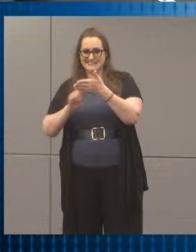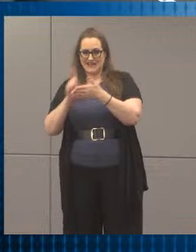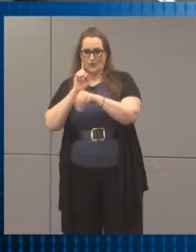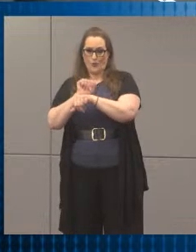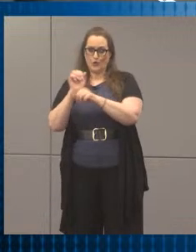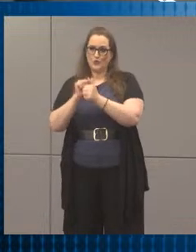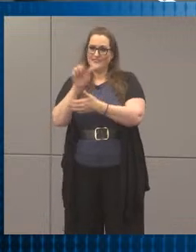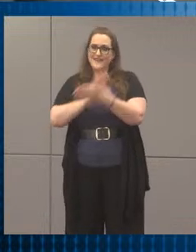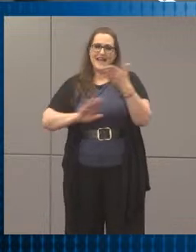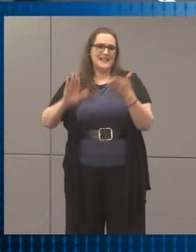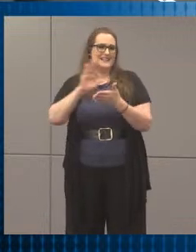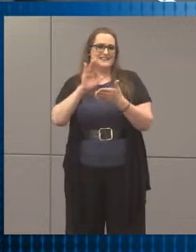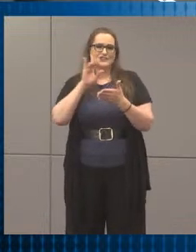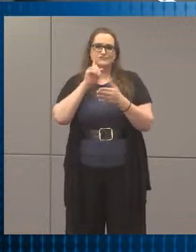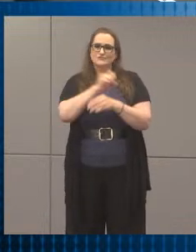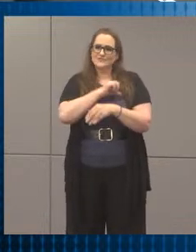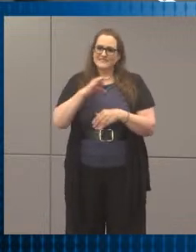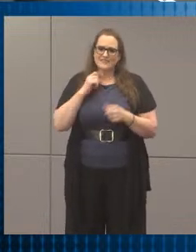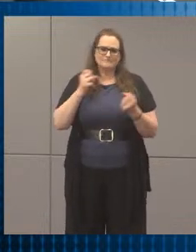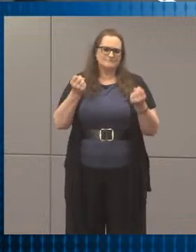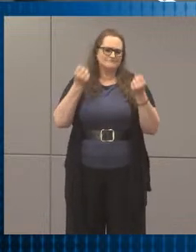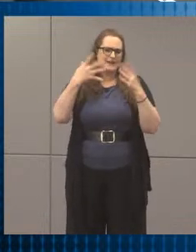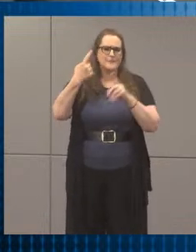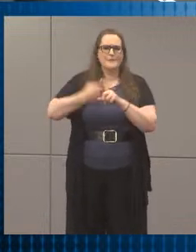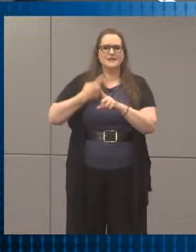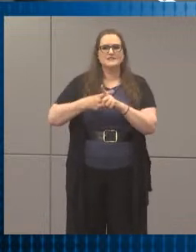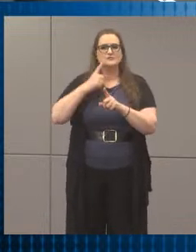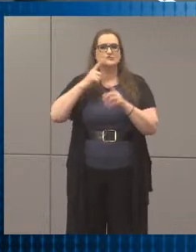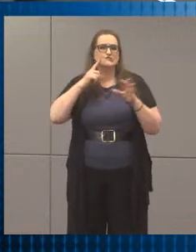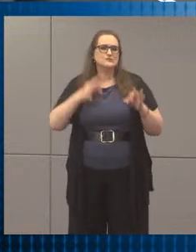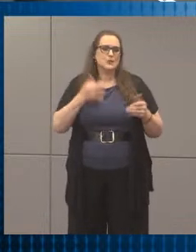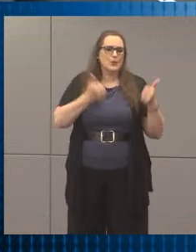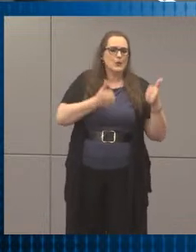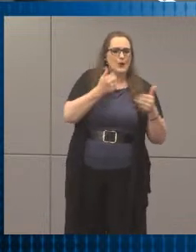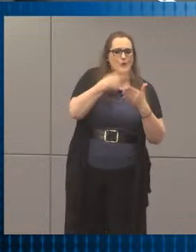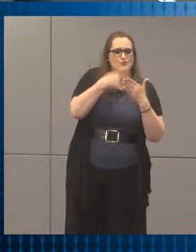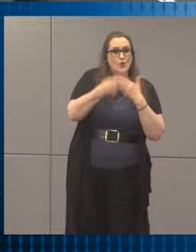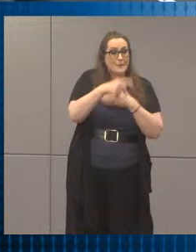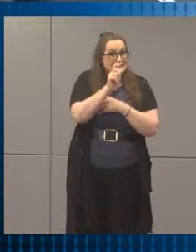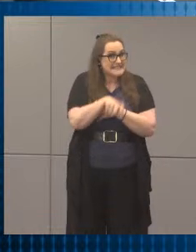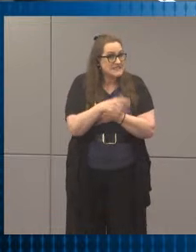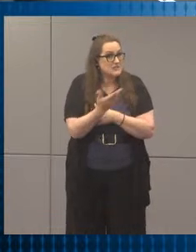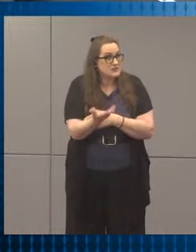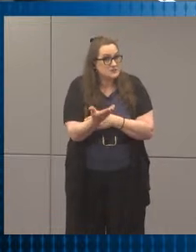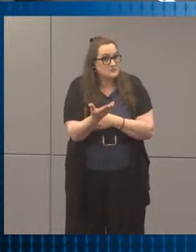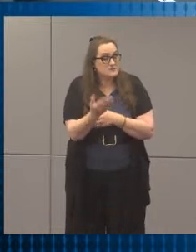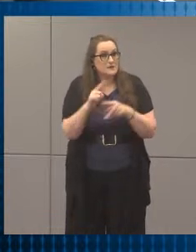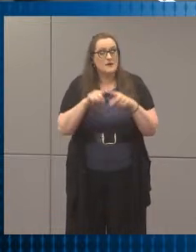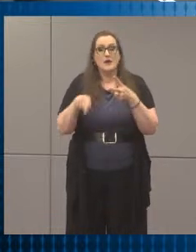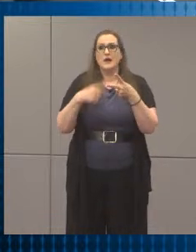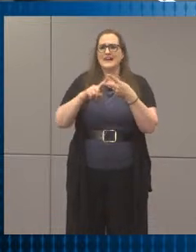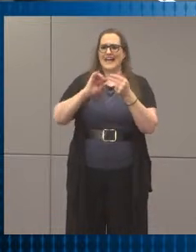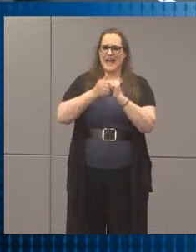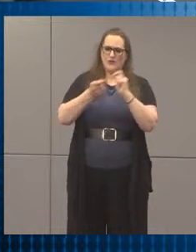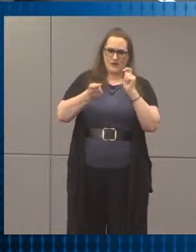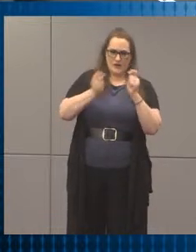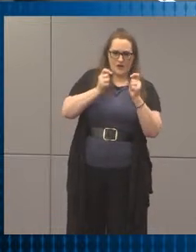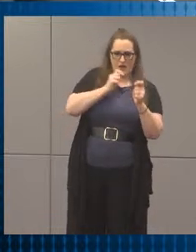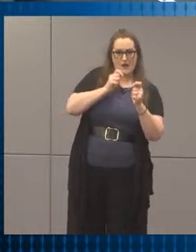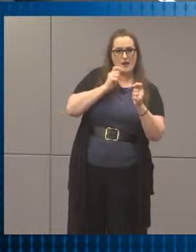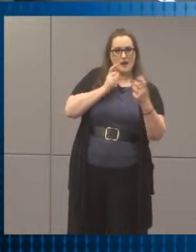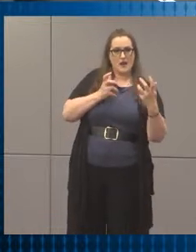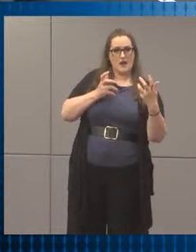the college staff for many months to determine what are the program needs and how do we adapt those needs